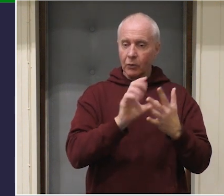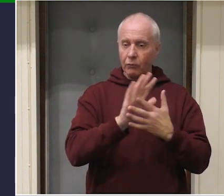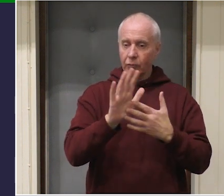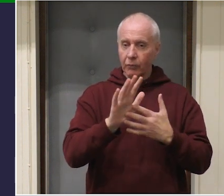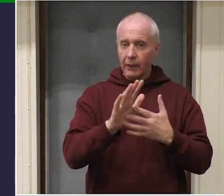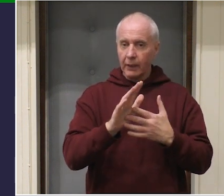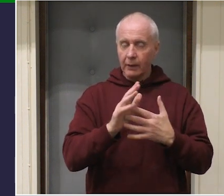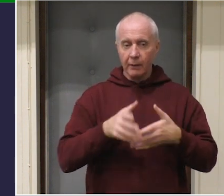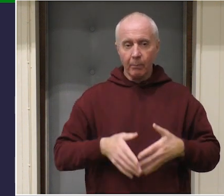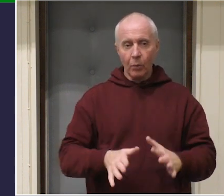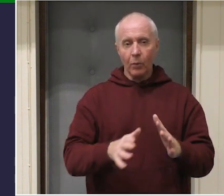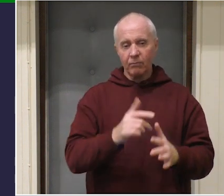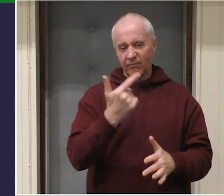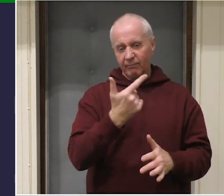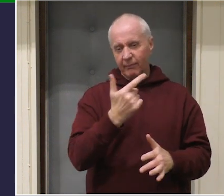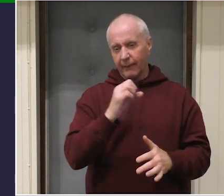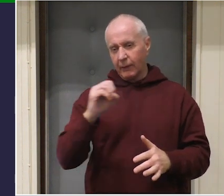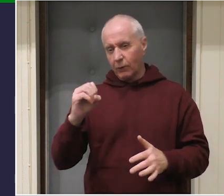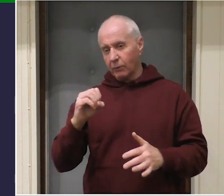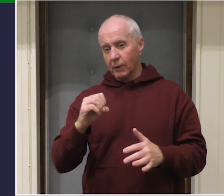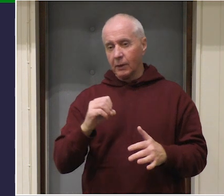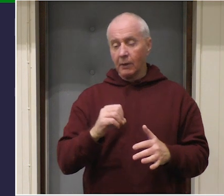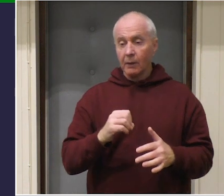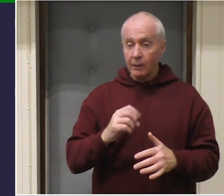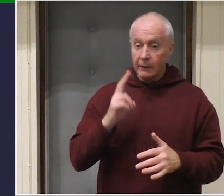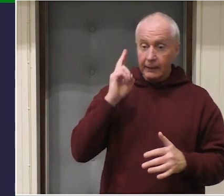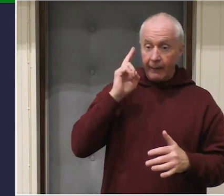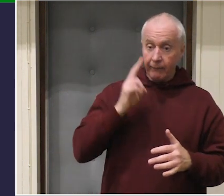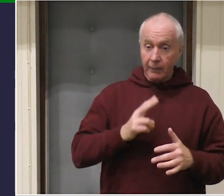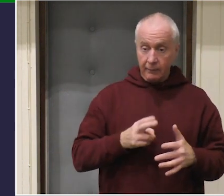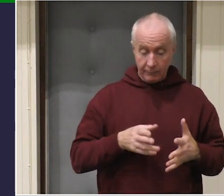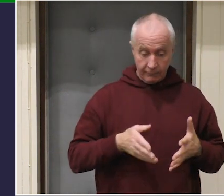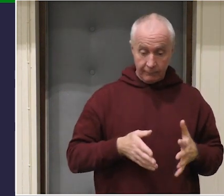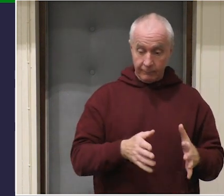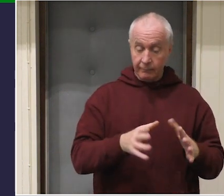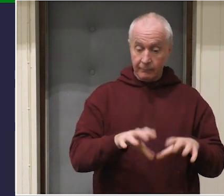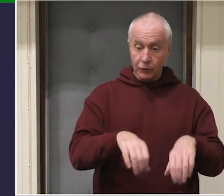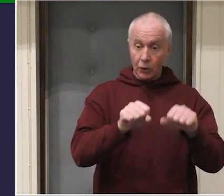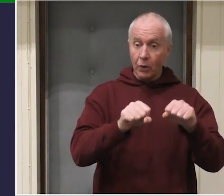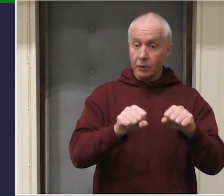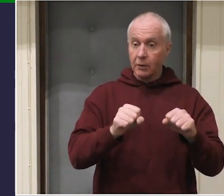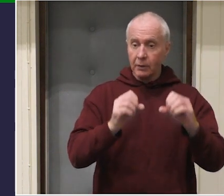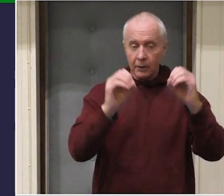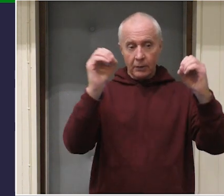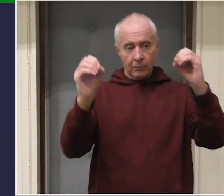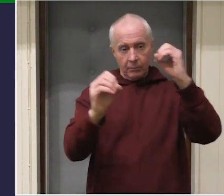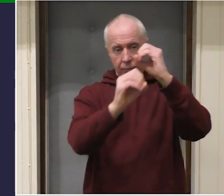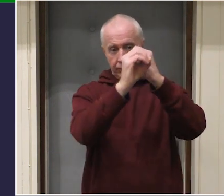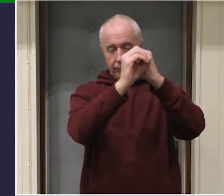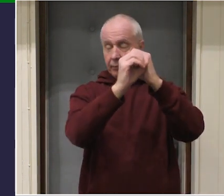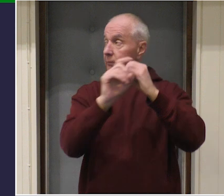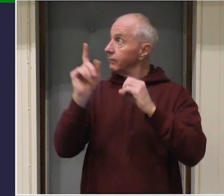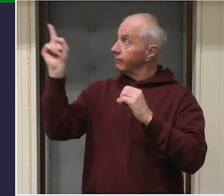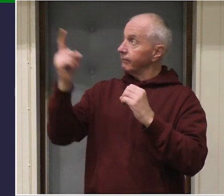in mid-1700s. He was deaf from childhood. He started the field of eclipsing binaries with this paper